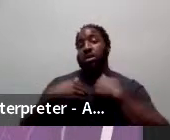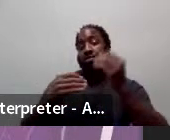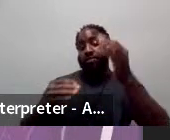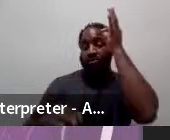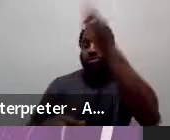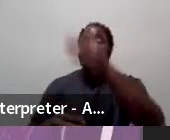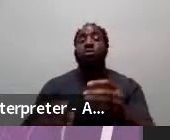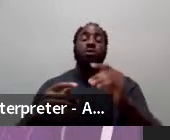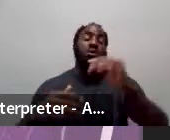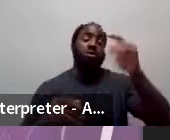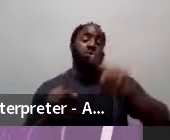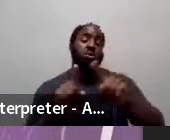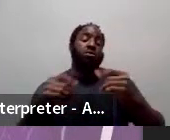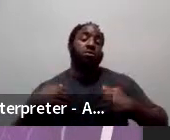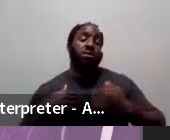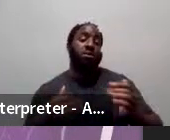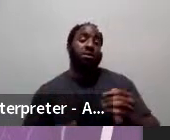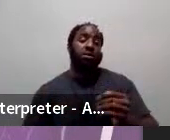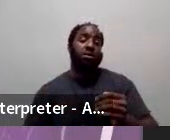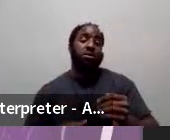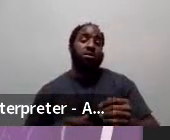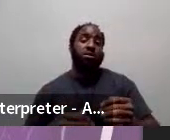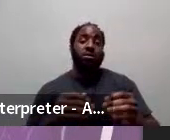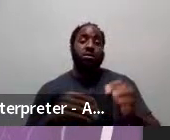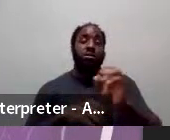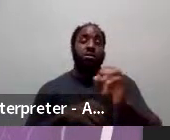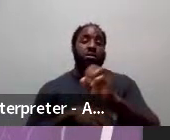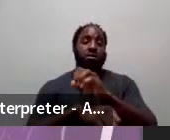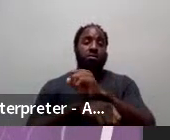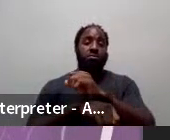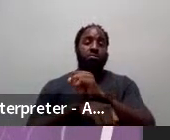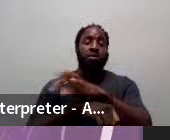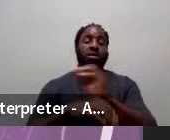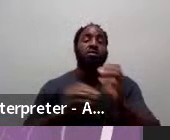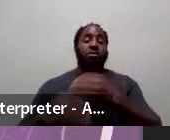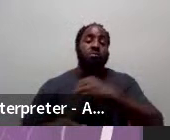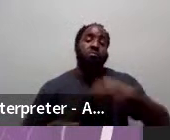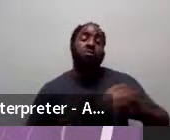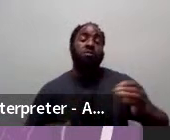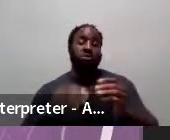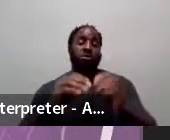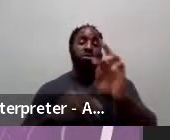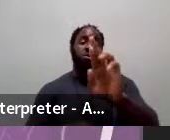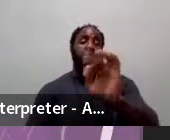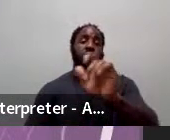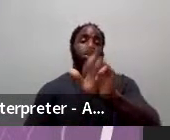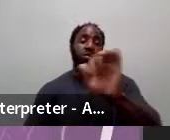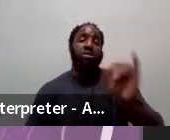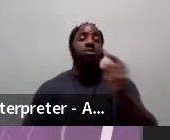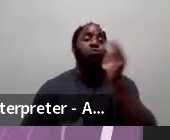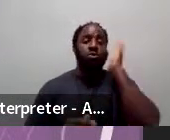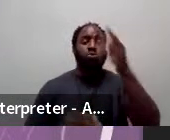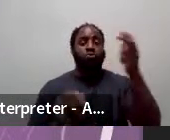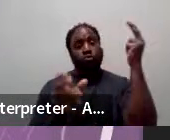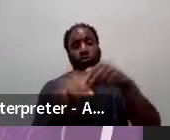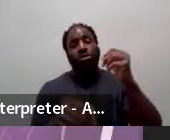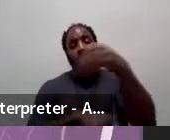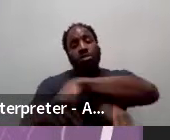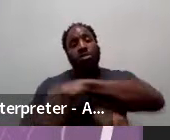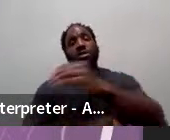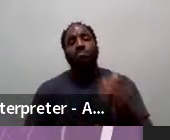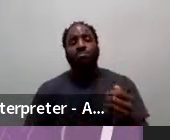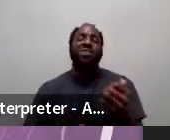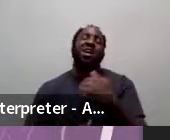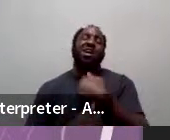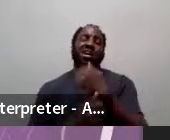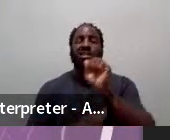have Council Member Kevin Riley, who has joined us tonight. Love it. Love that